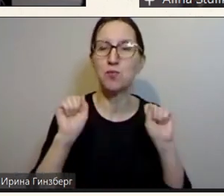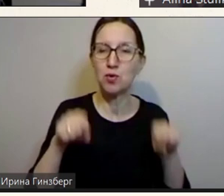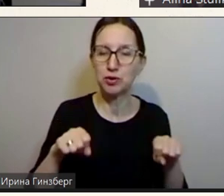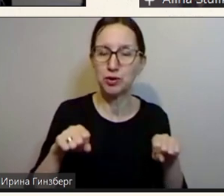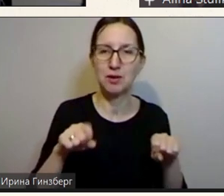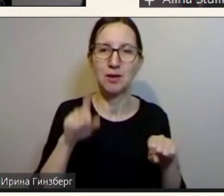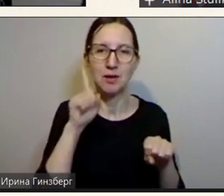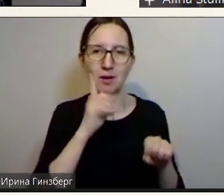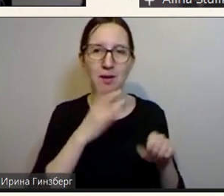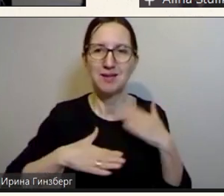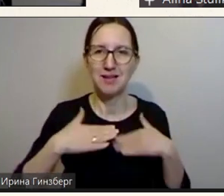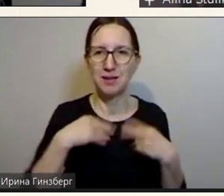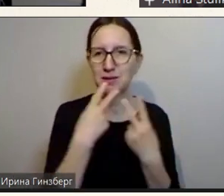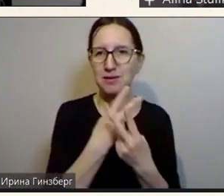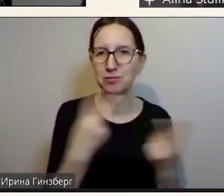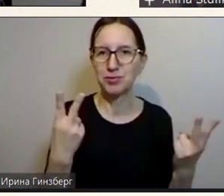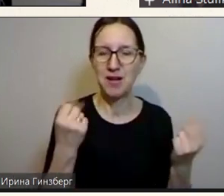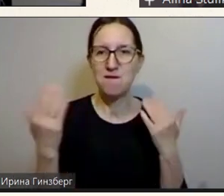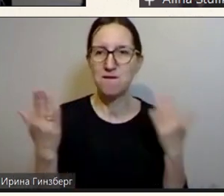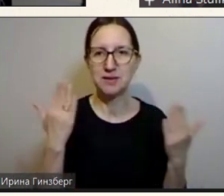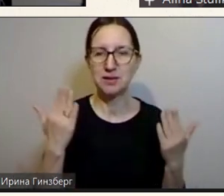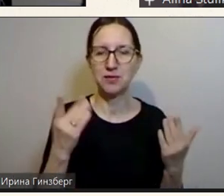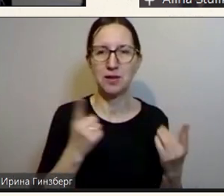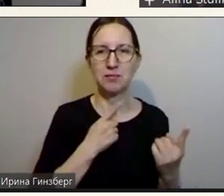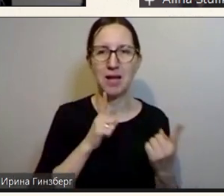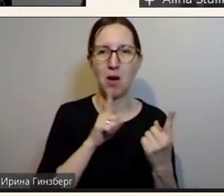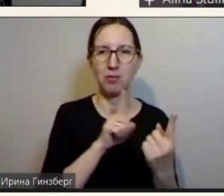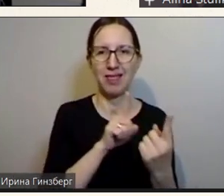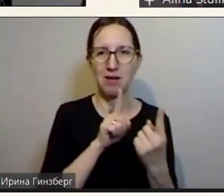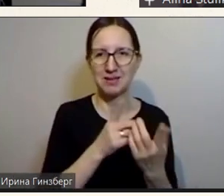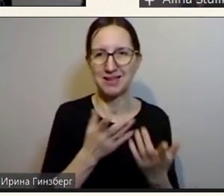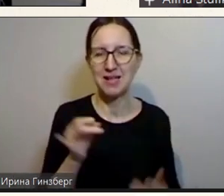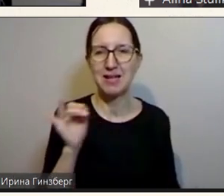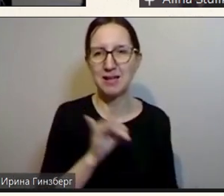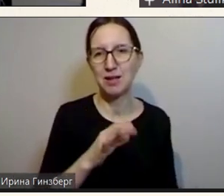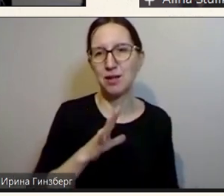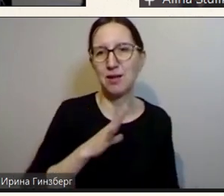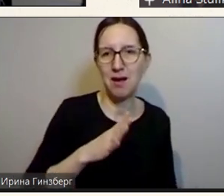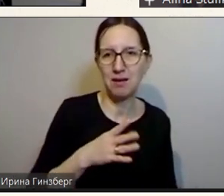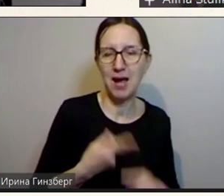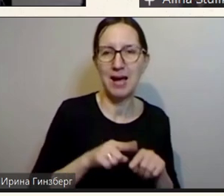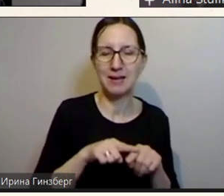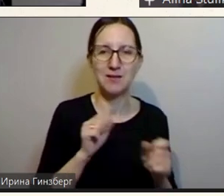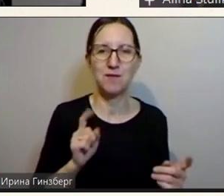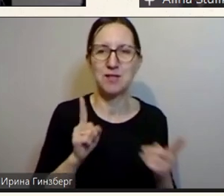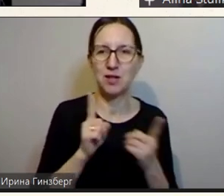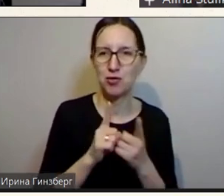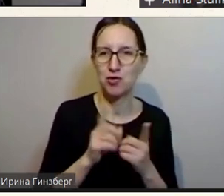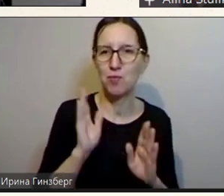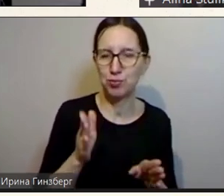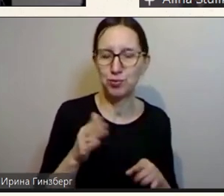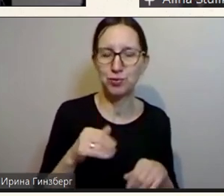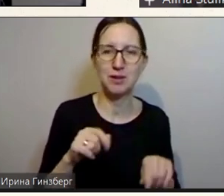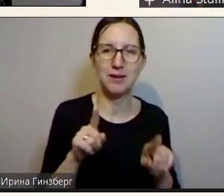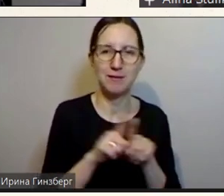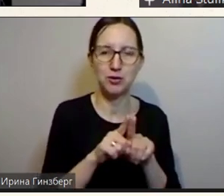after the closure of the museum, you can still view the exhibition